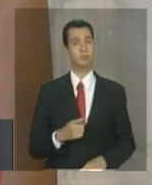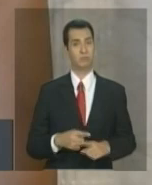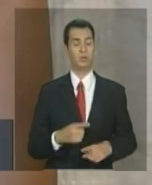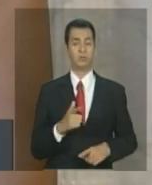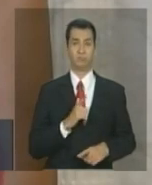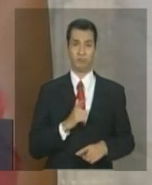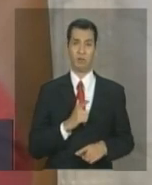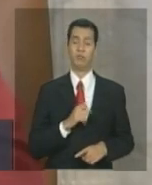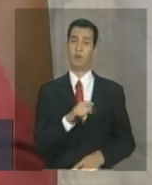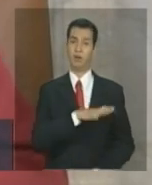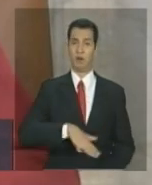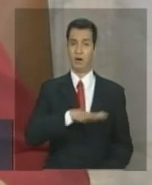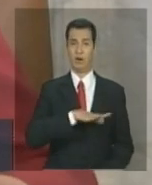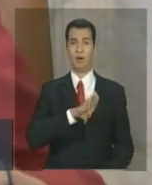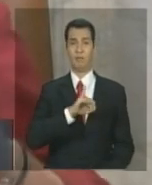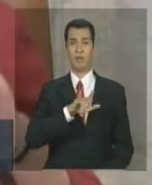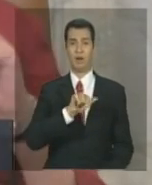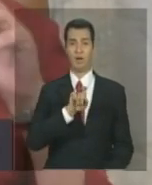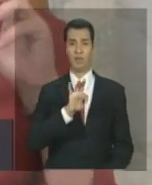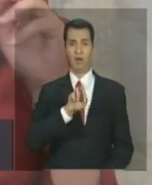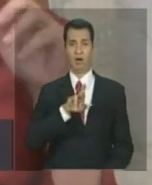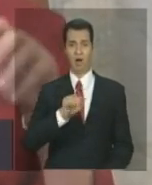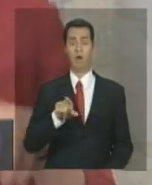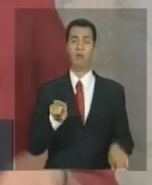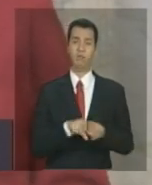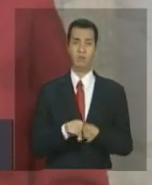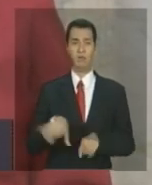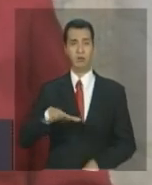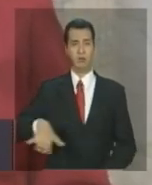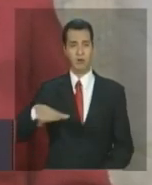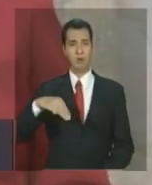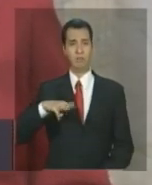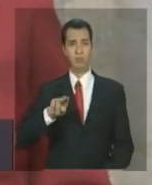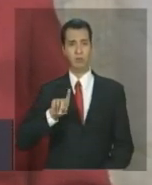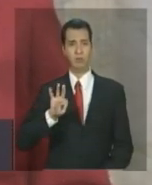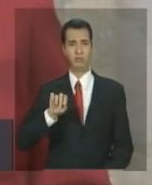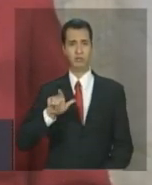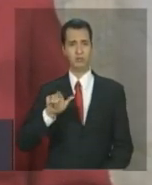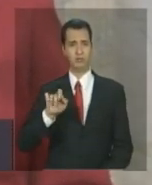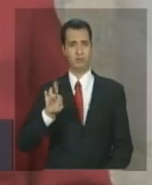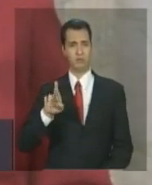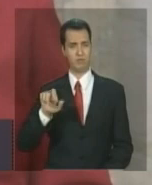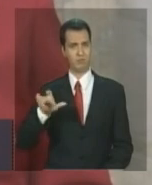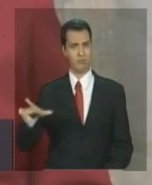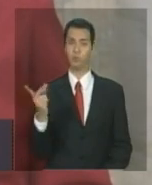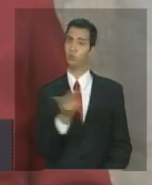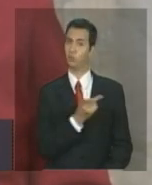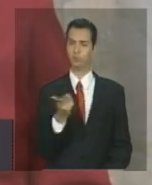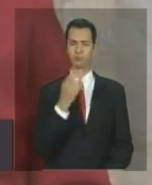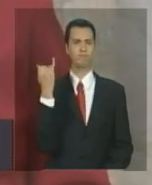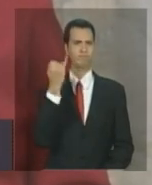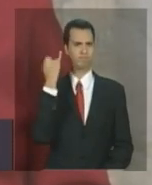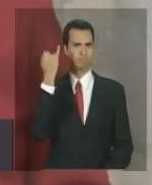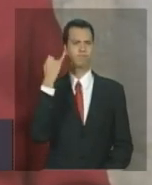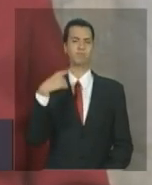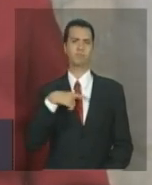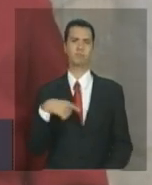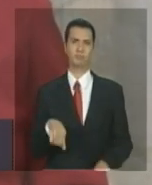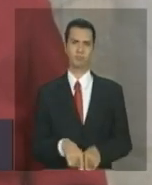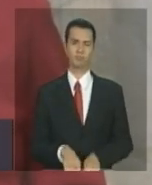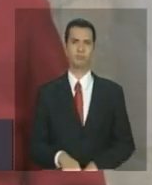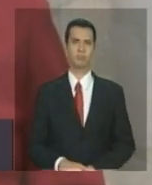bilateral quanto do ponto de vista multilateral. Not only from a bilateral, but also from a multilateral perspective.